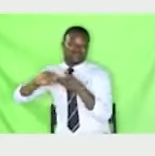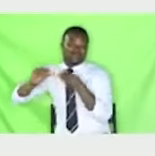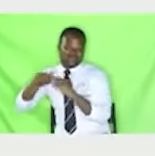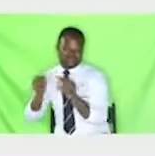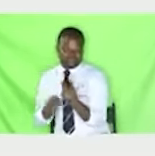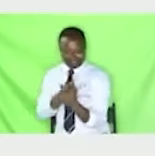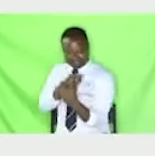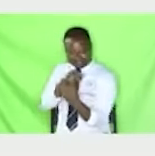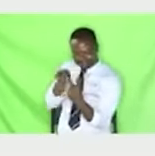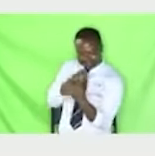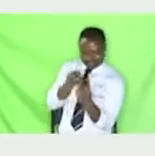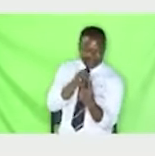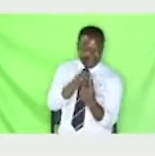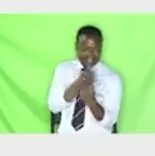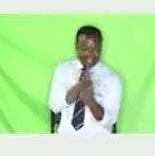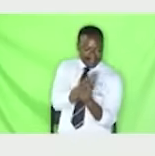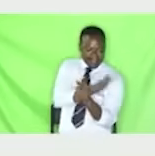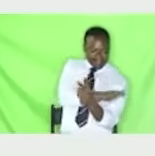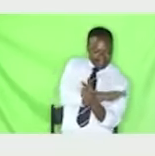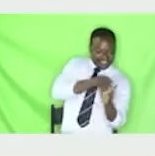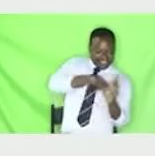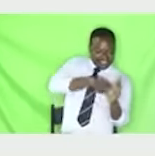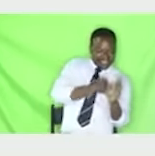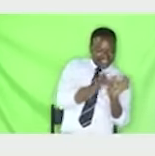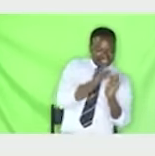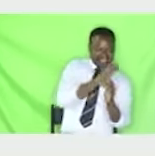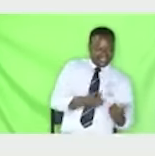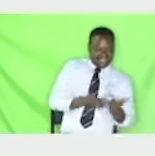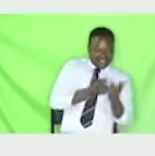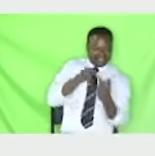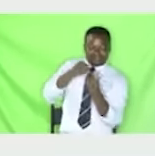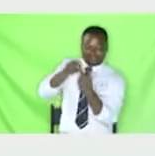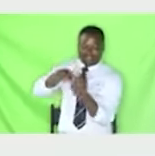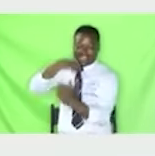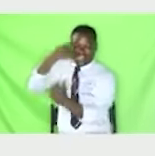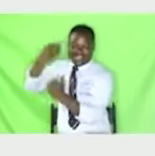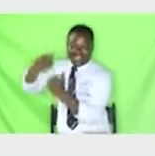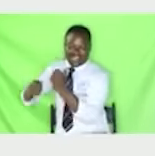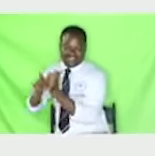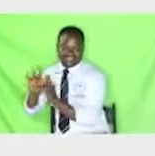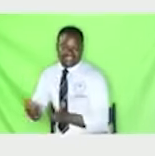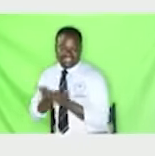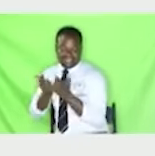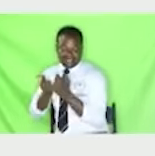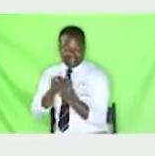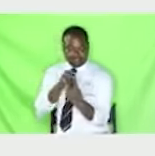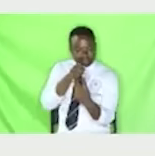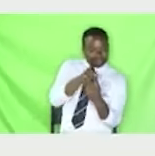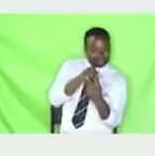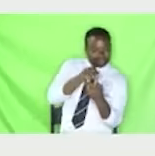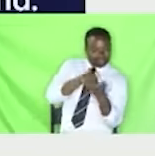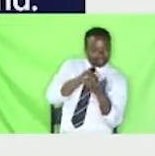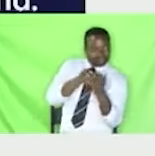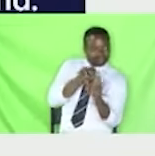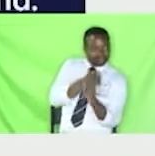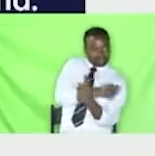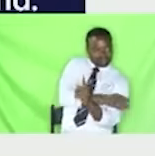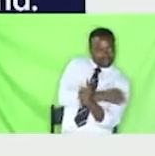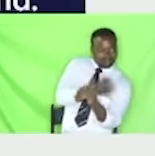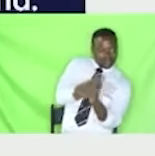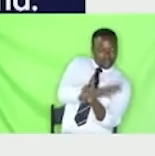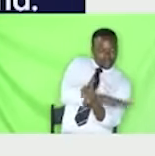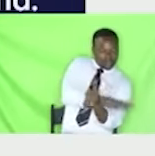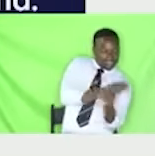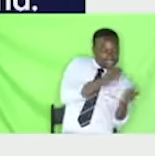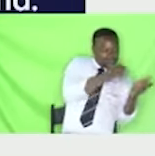his life. The belief at the beginning is the incarnation, God becoming